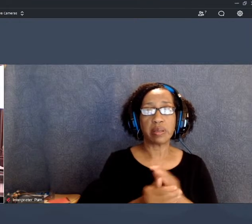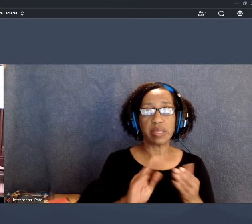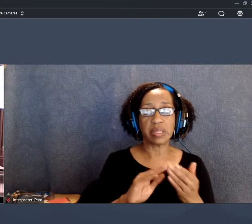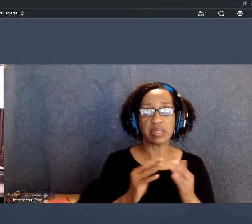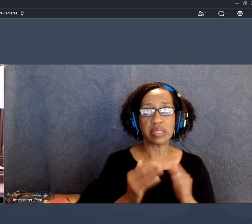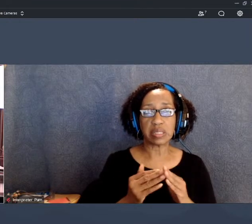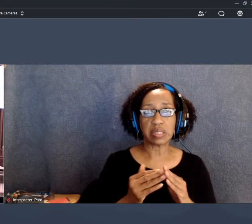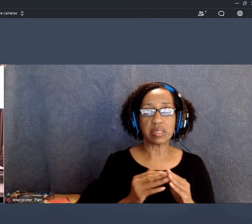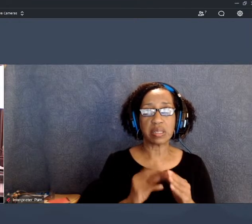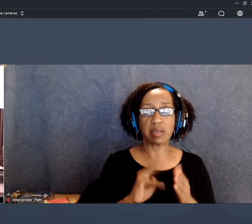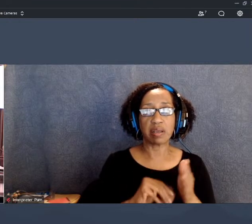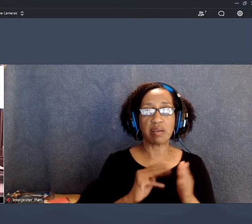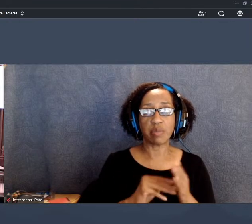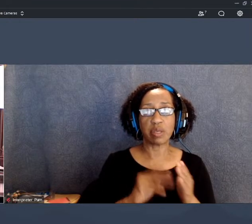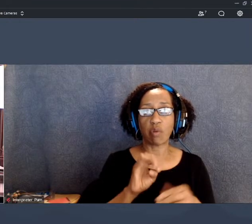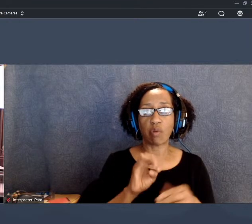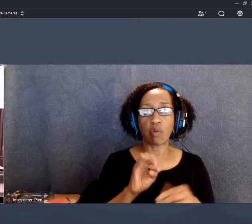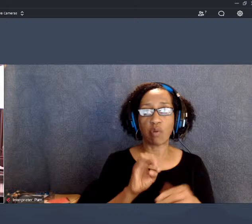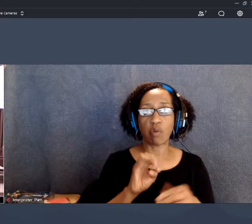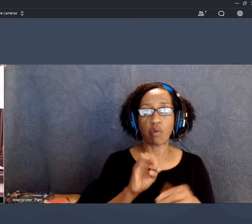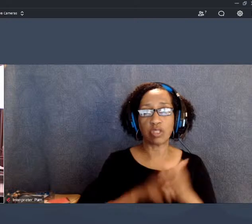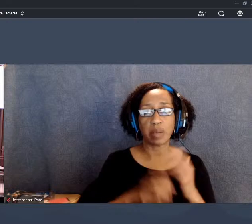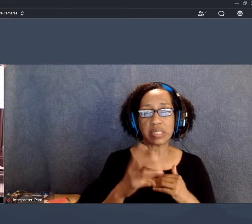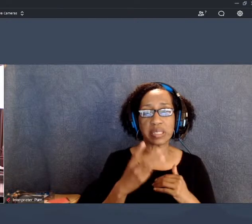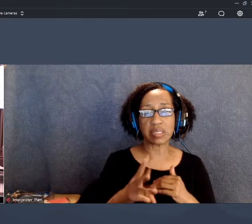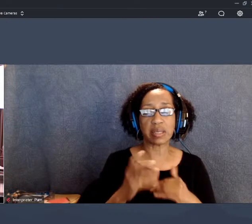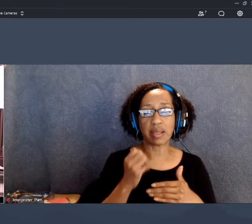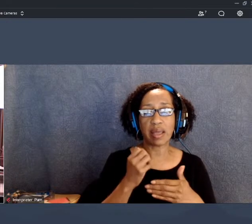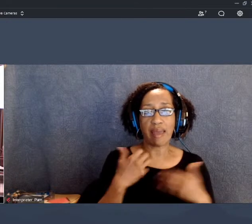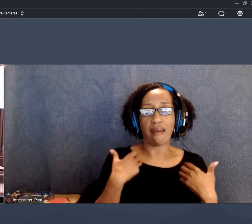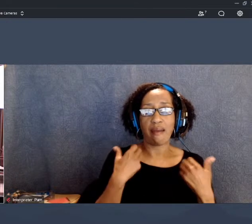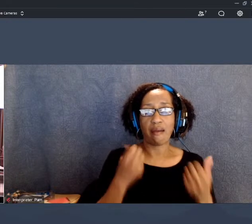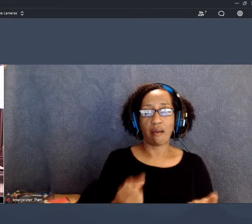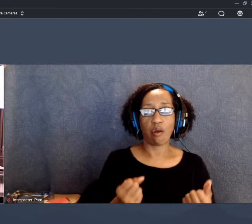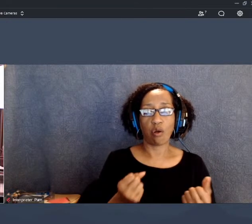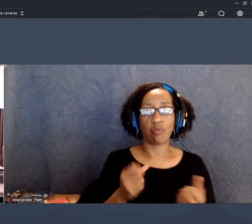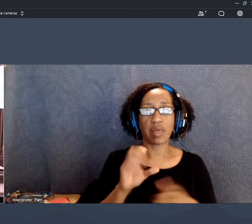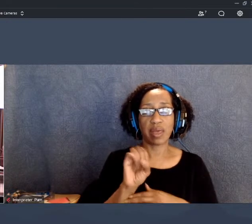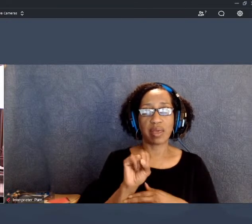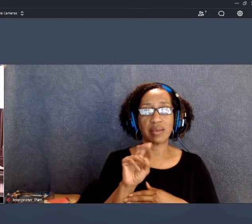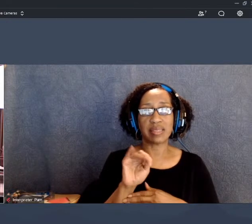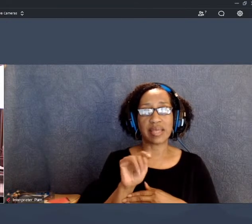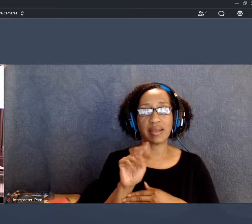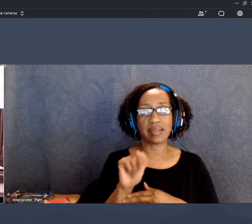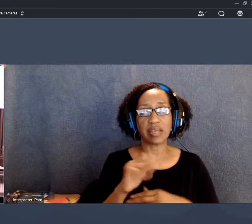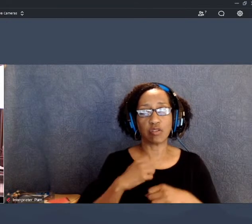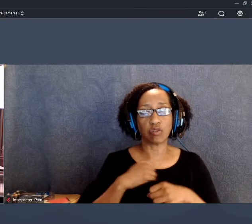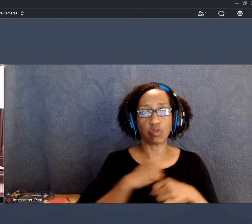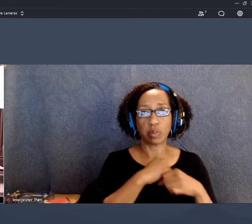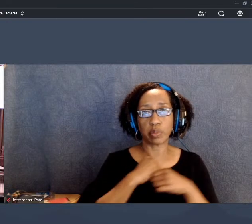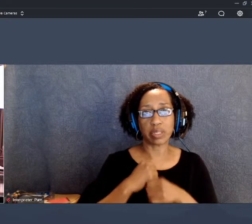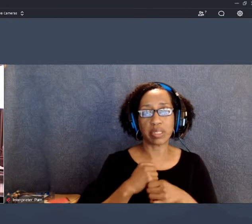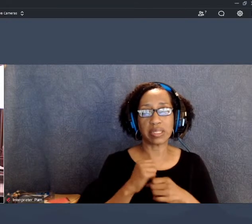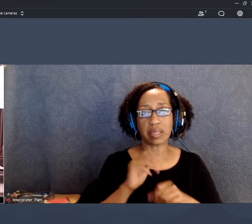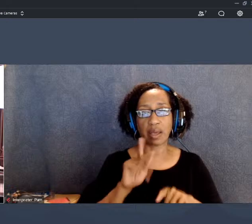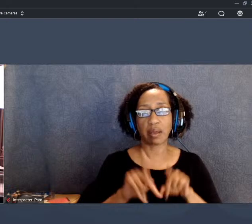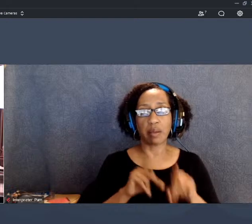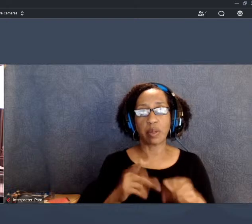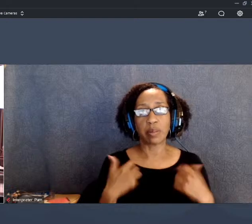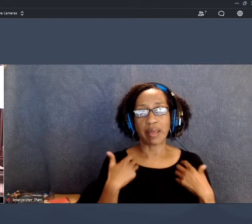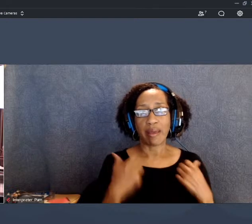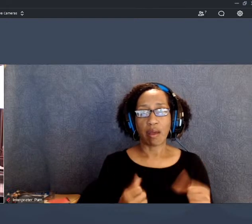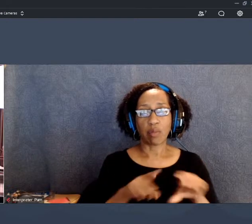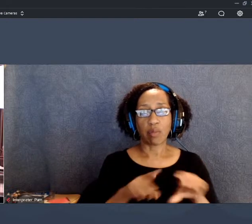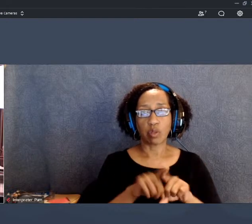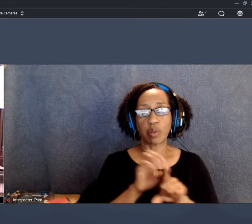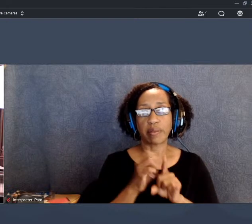Ordinances, Chapter 16, Health and Sanitation, to protect public health and the environment,